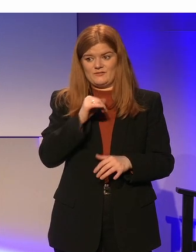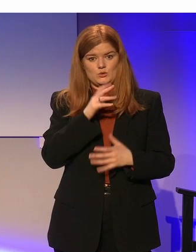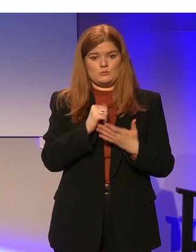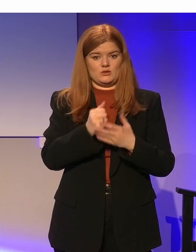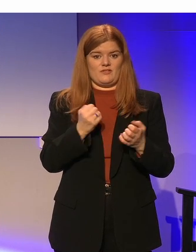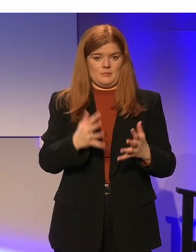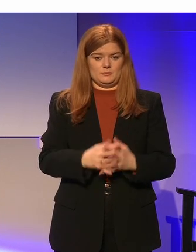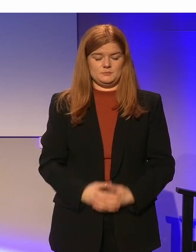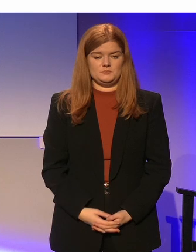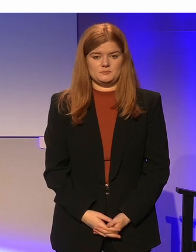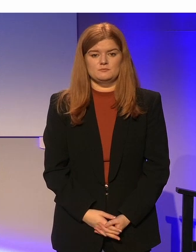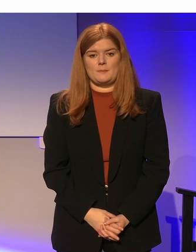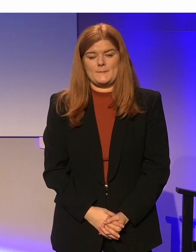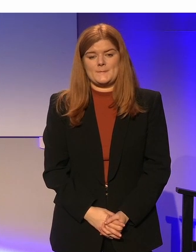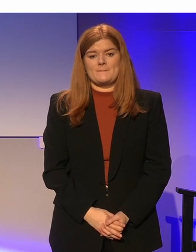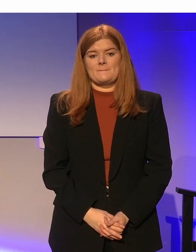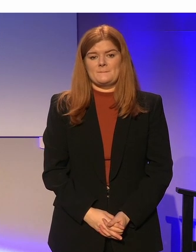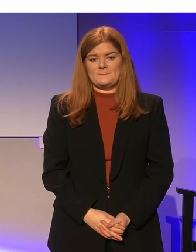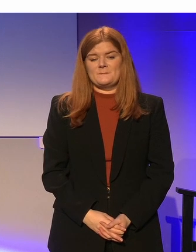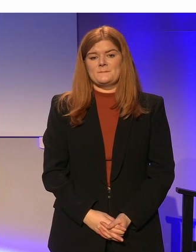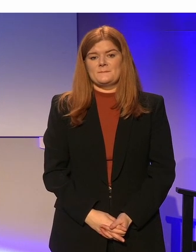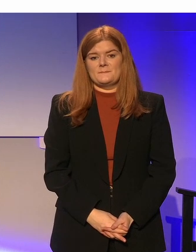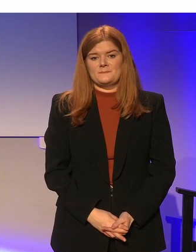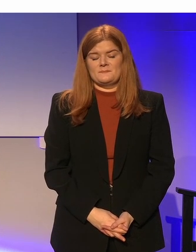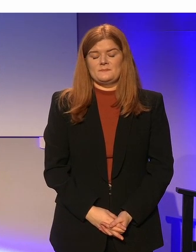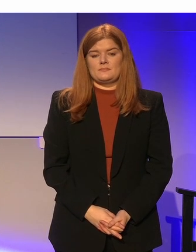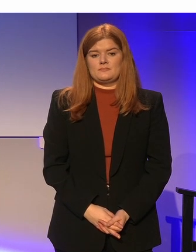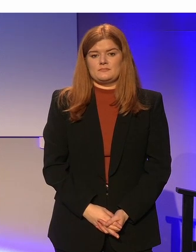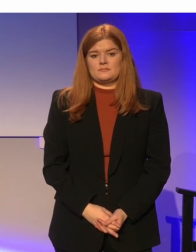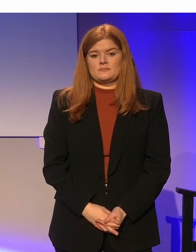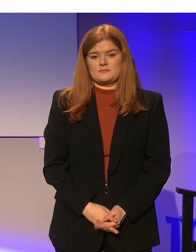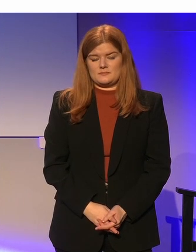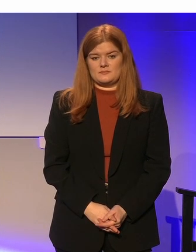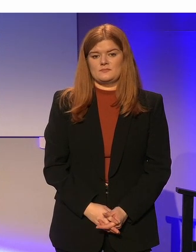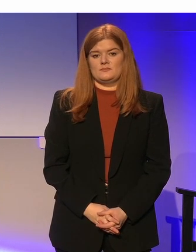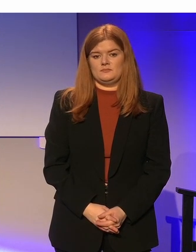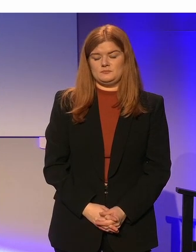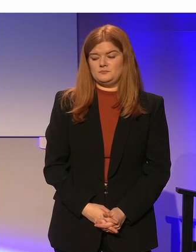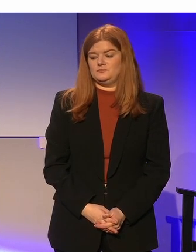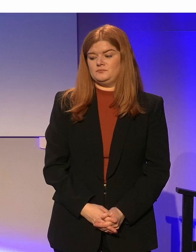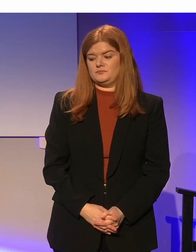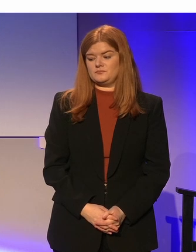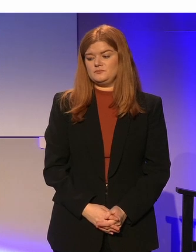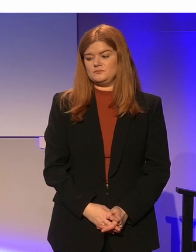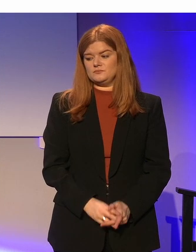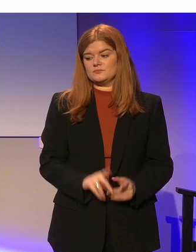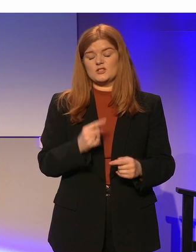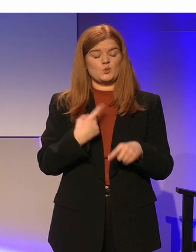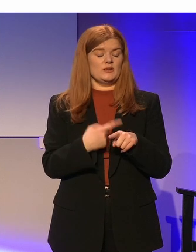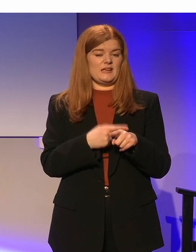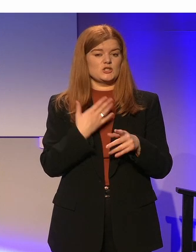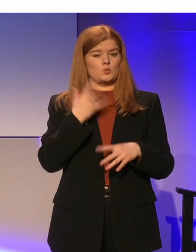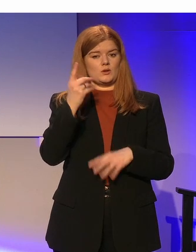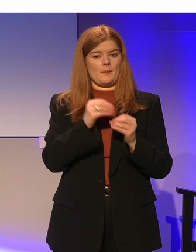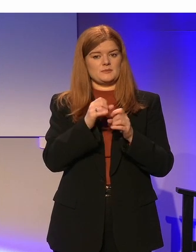all these supports coming in behind teachers and families and the student. And I suppose, again, just